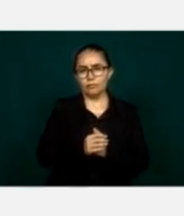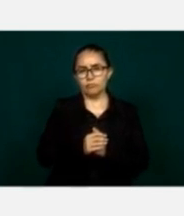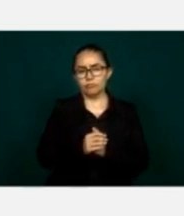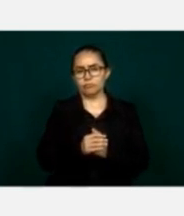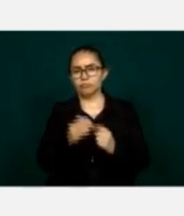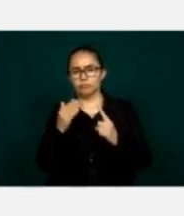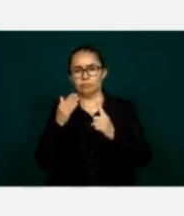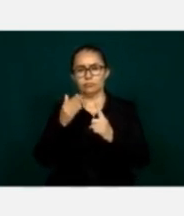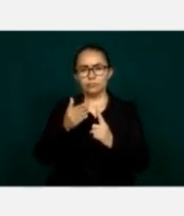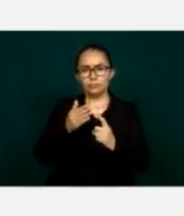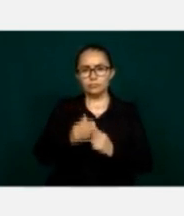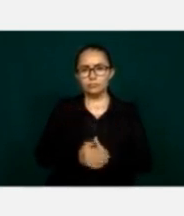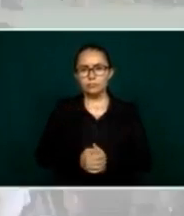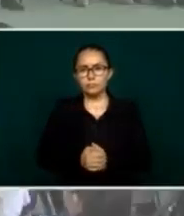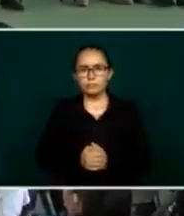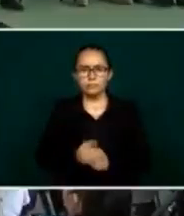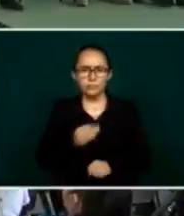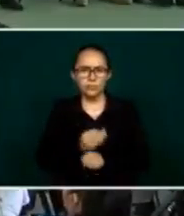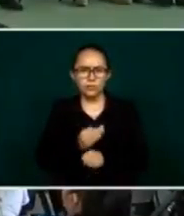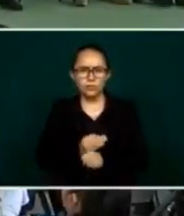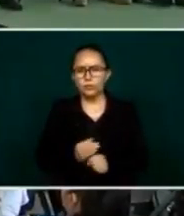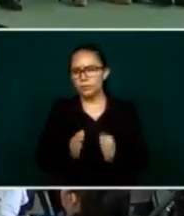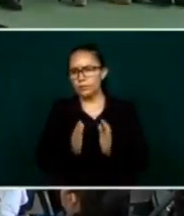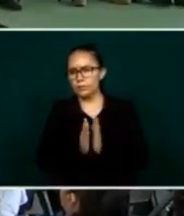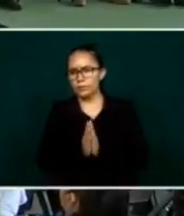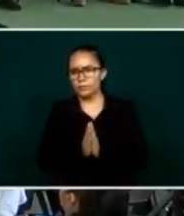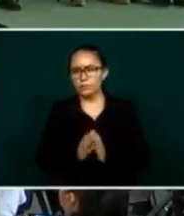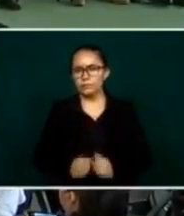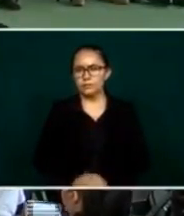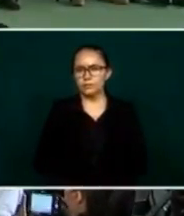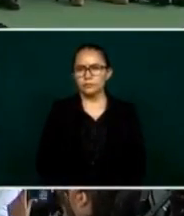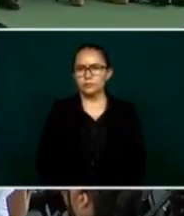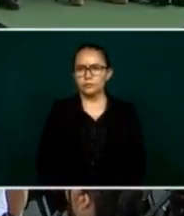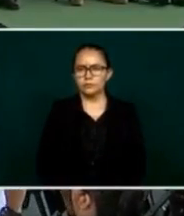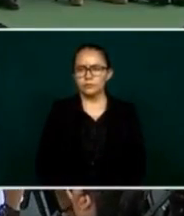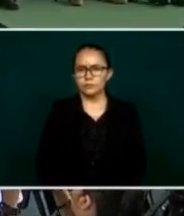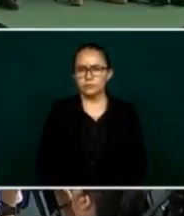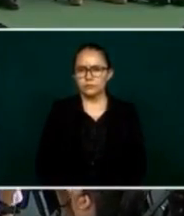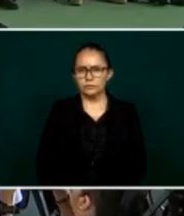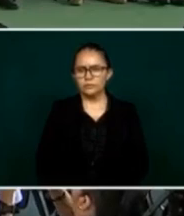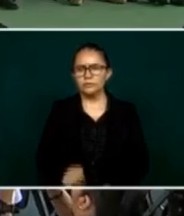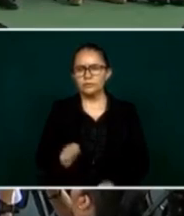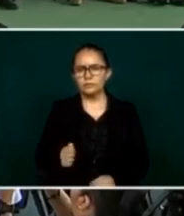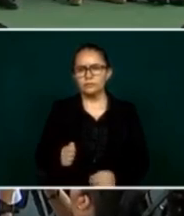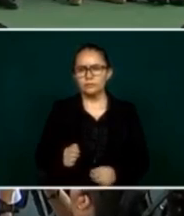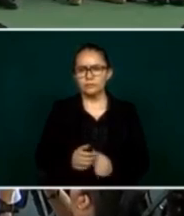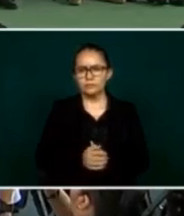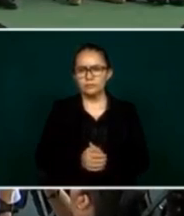inhabitants.